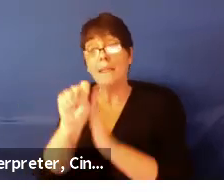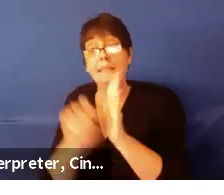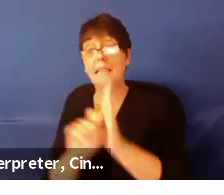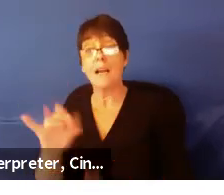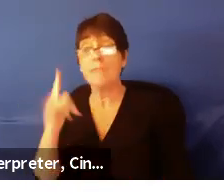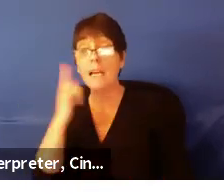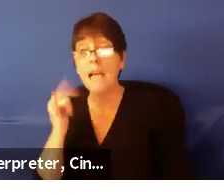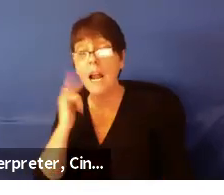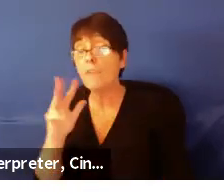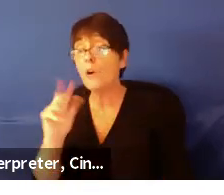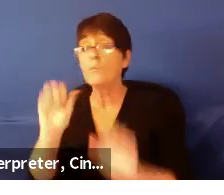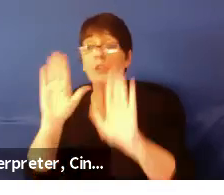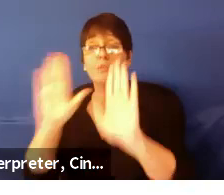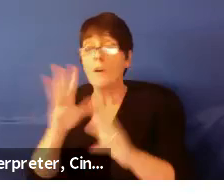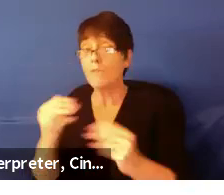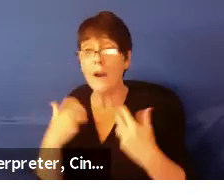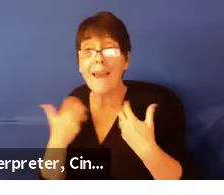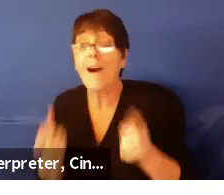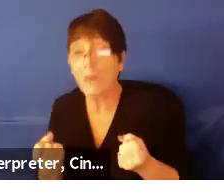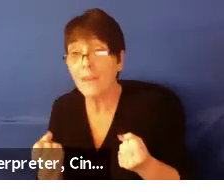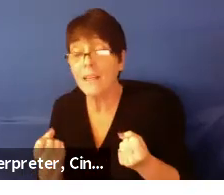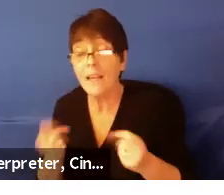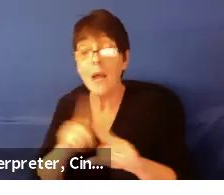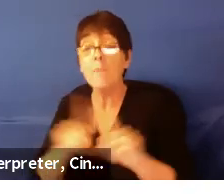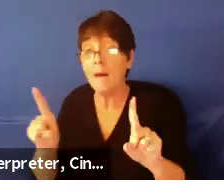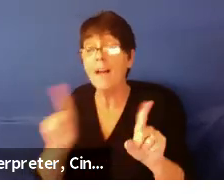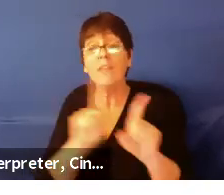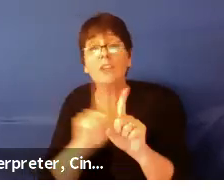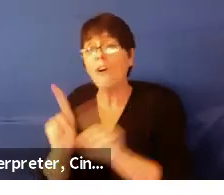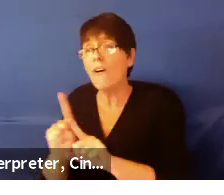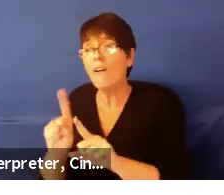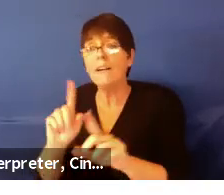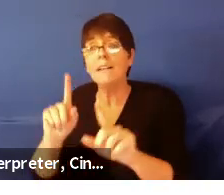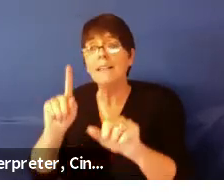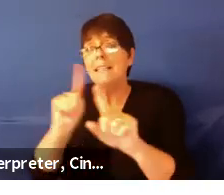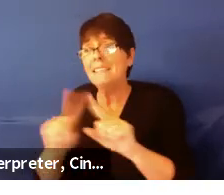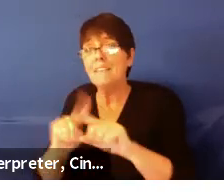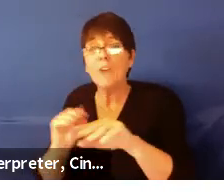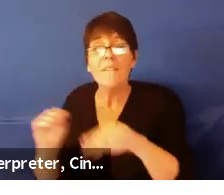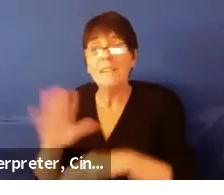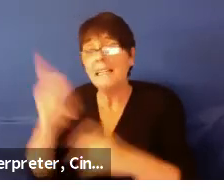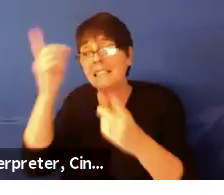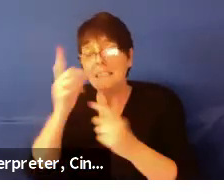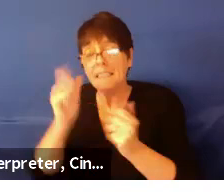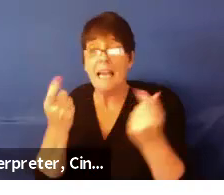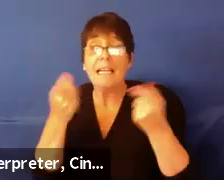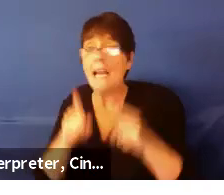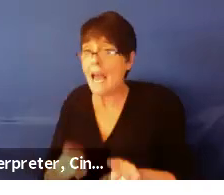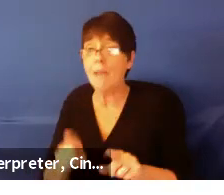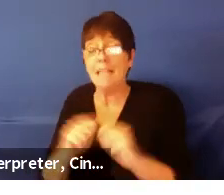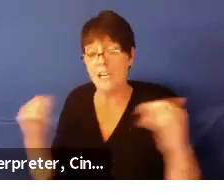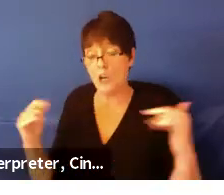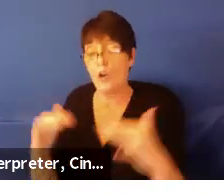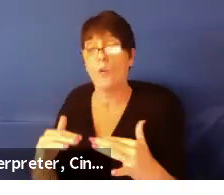was wonderful in helping. But, there's all sorts of infectious disease that could happen in a congregate setting. So this is